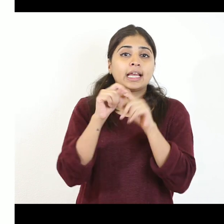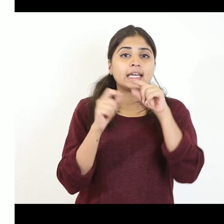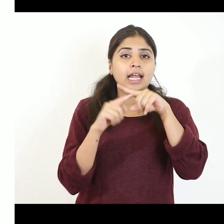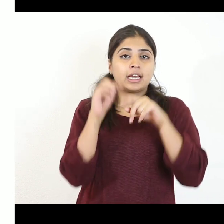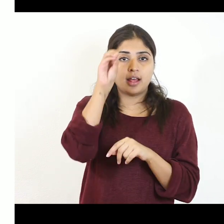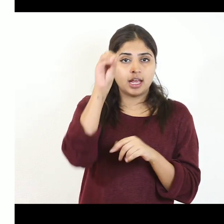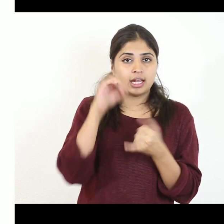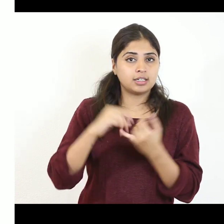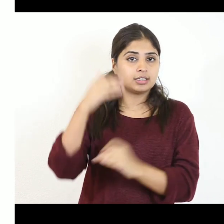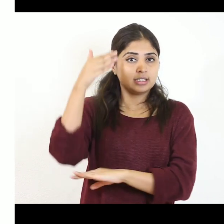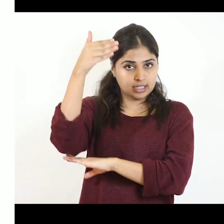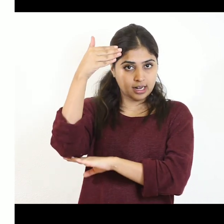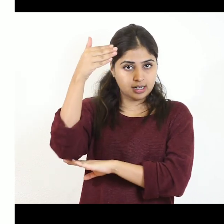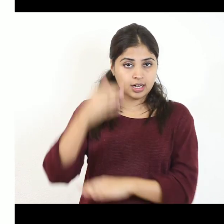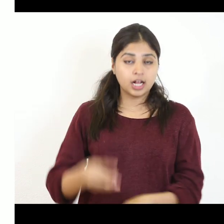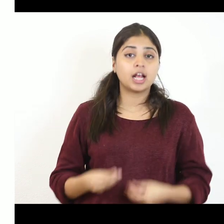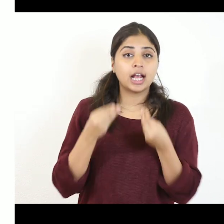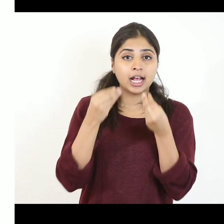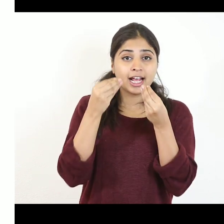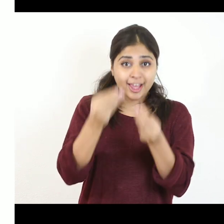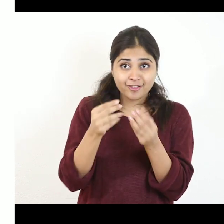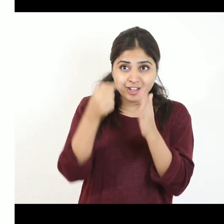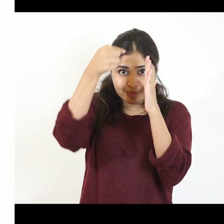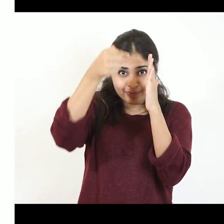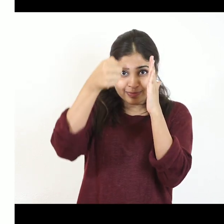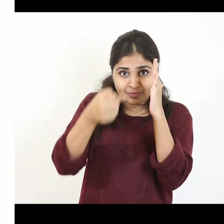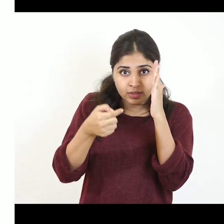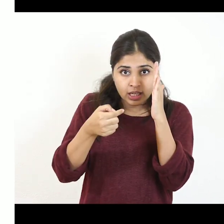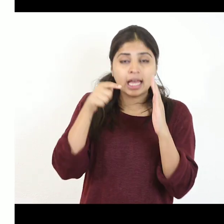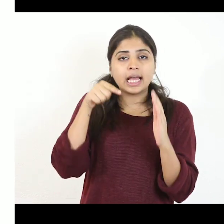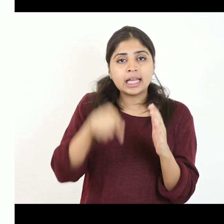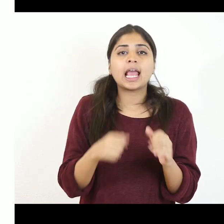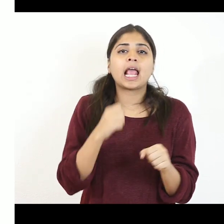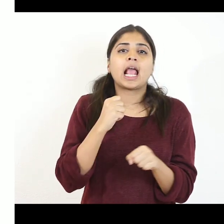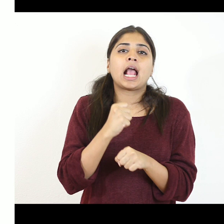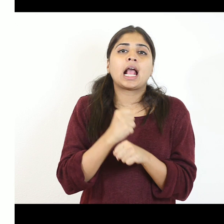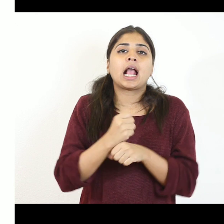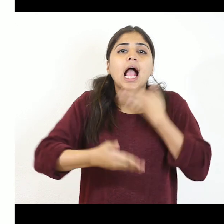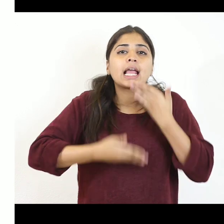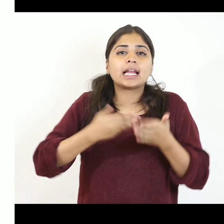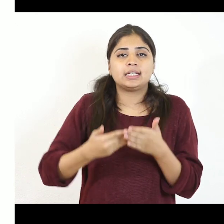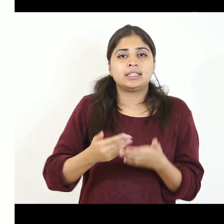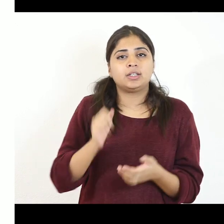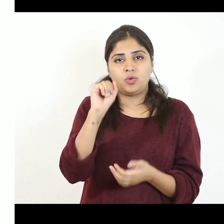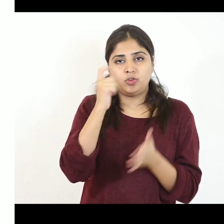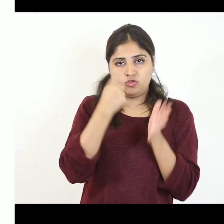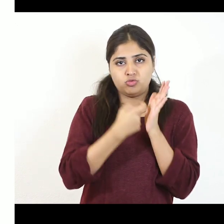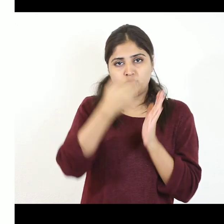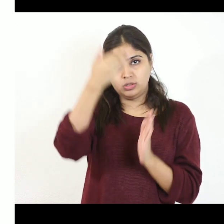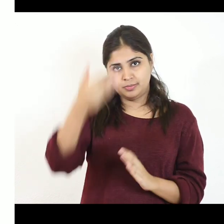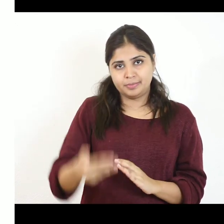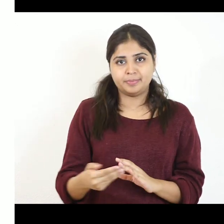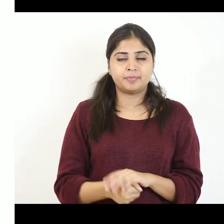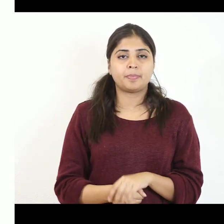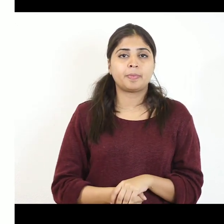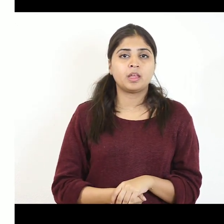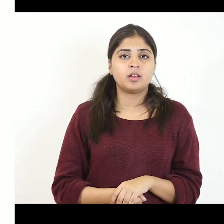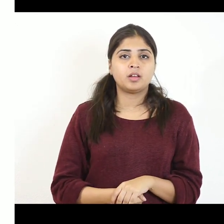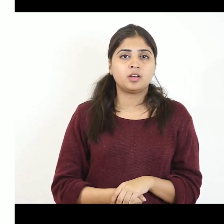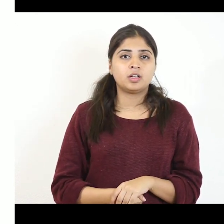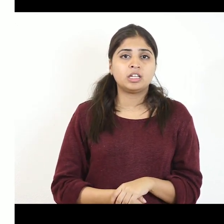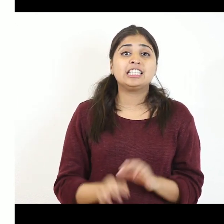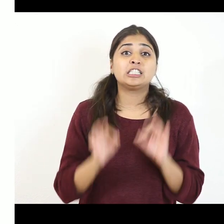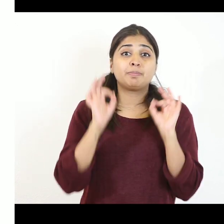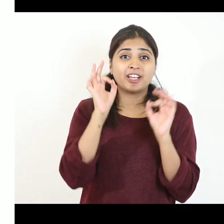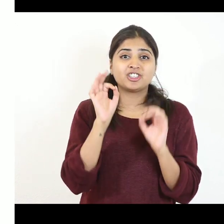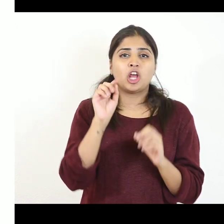Data entry standards. Given below are the general data entry guidelines. Avoid special characters